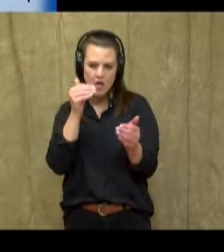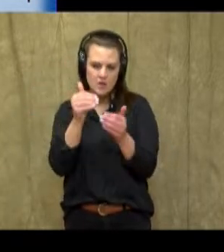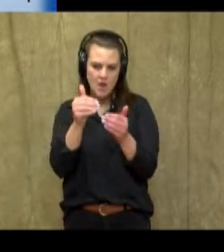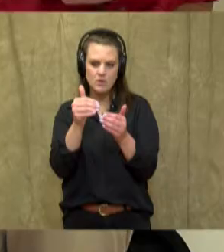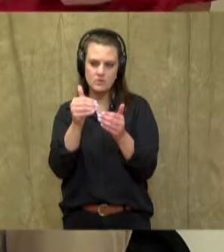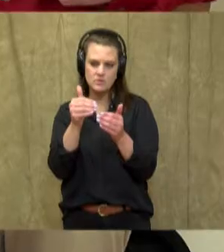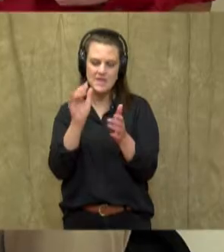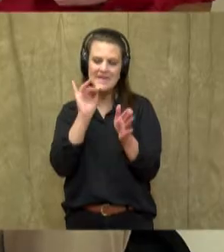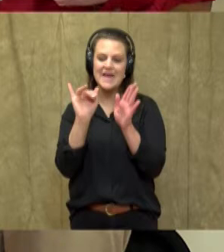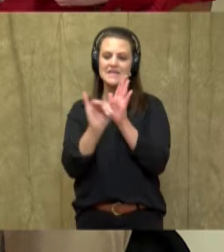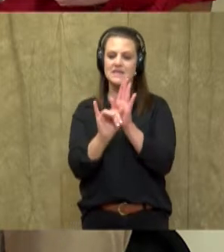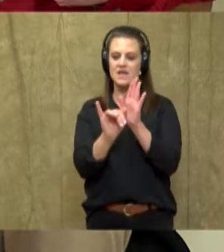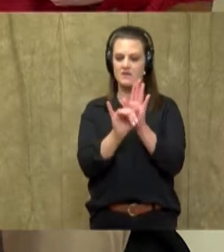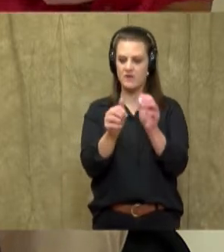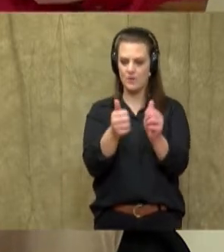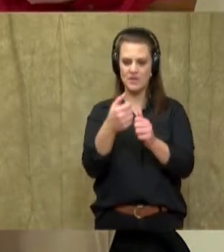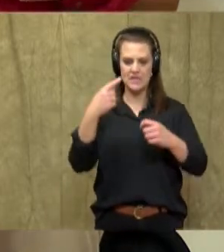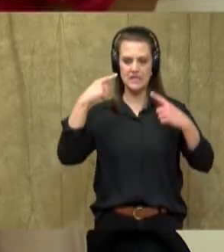can identify with your ear